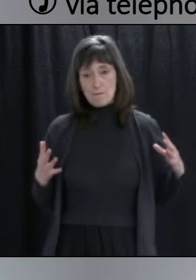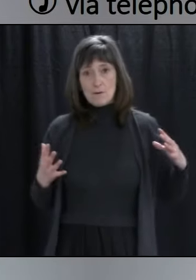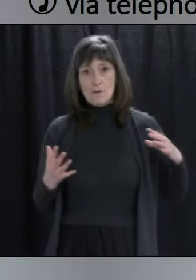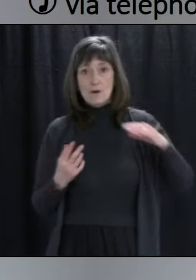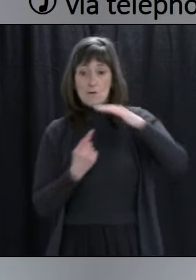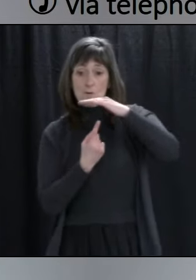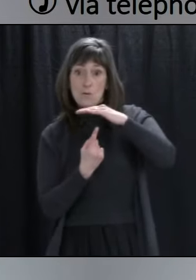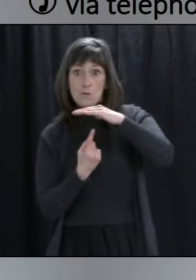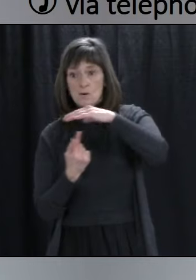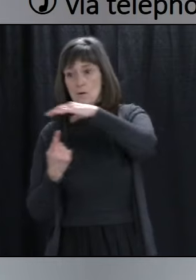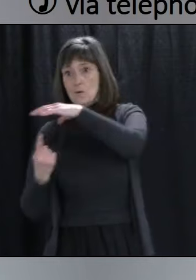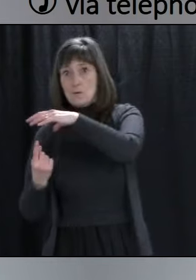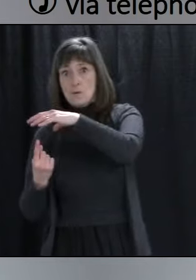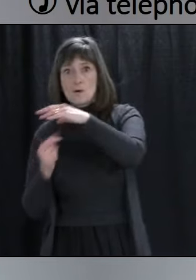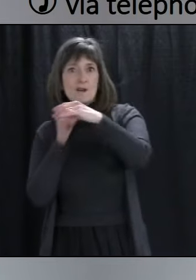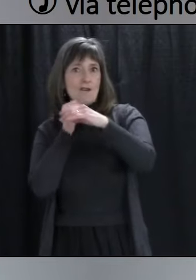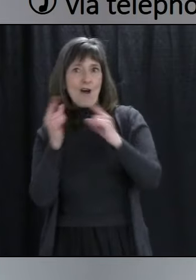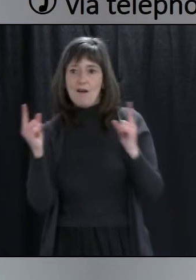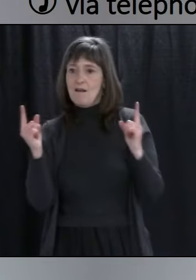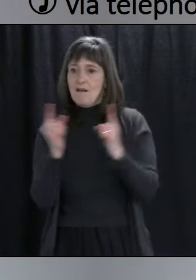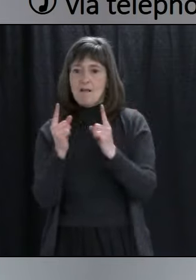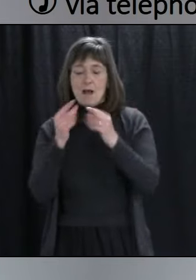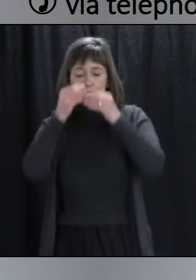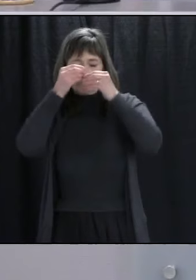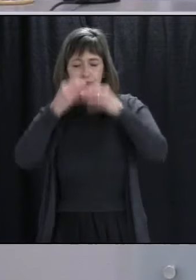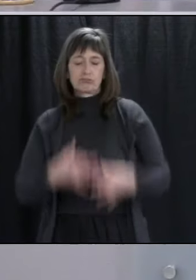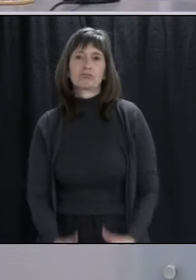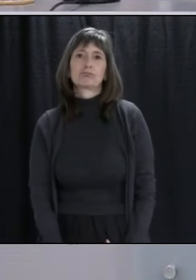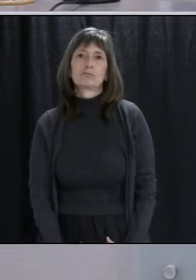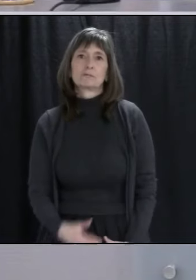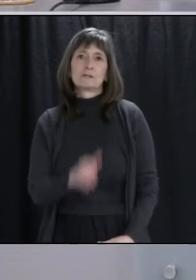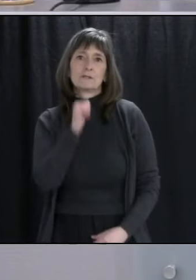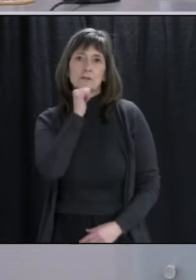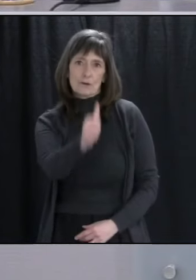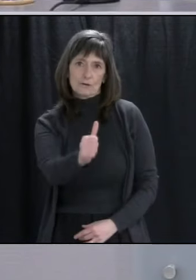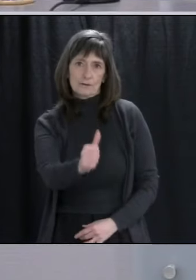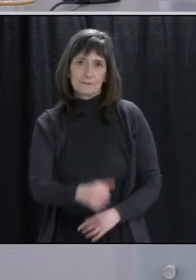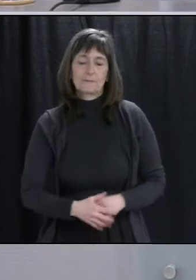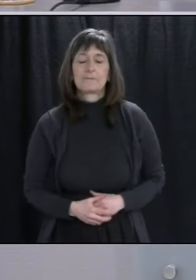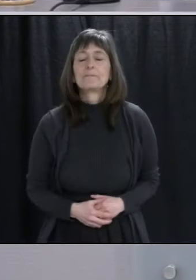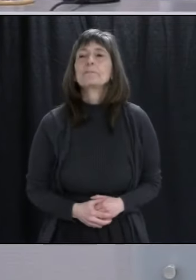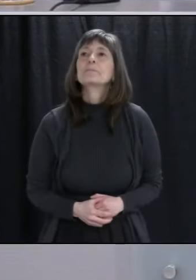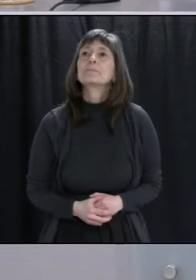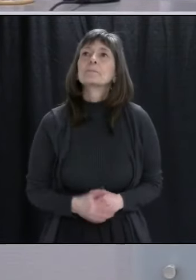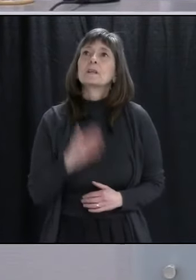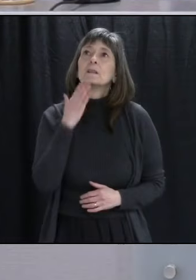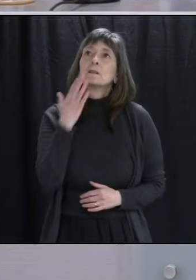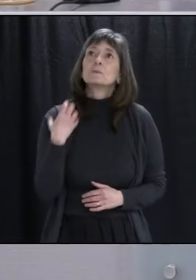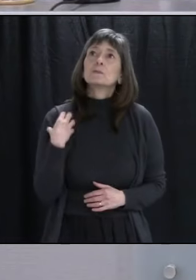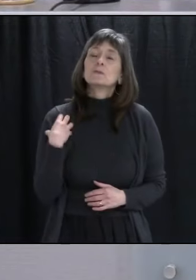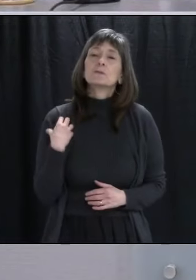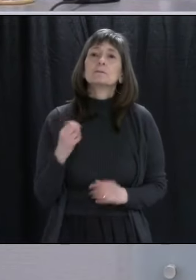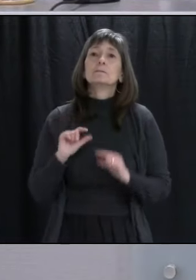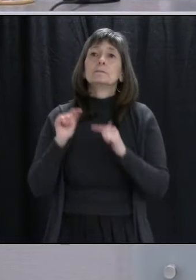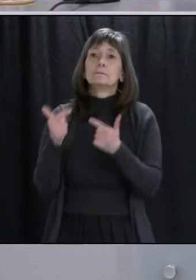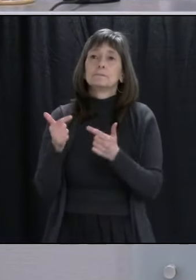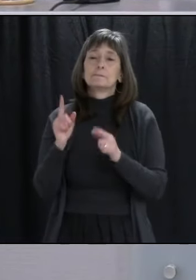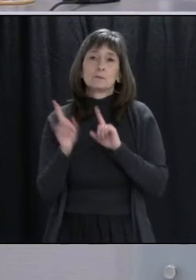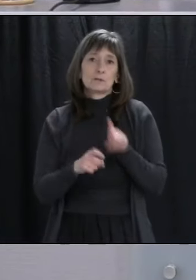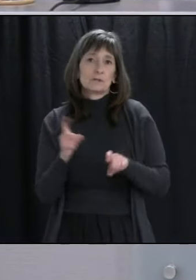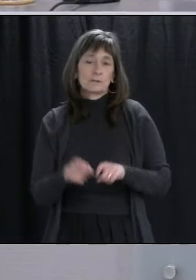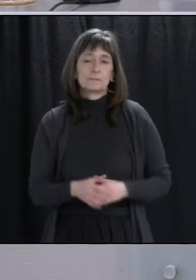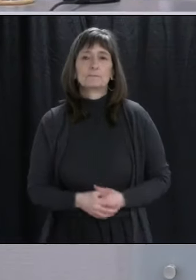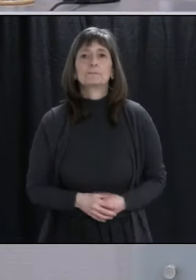Thank you very much, Premier. I'll hand it back to you now. Thank you, Minister. We now open it up for the media for questions. Thank you,